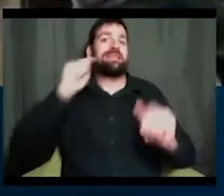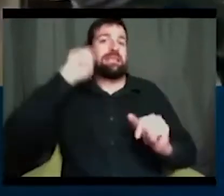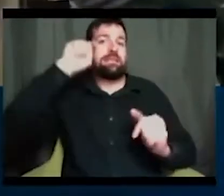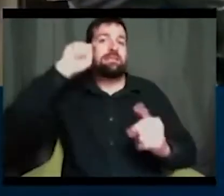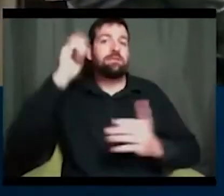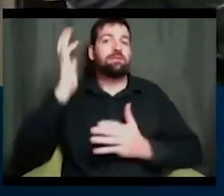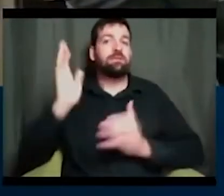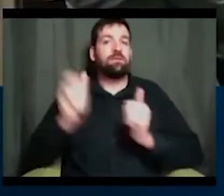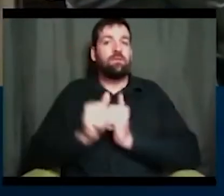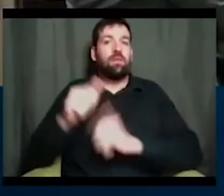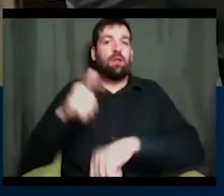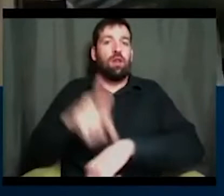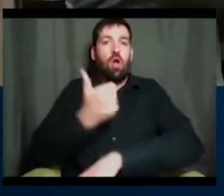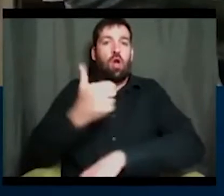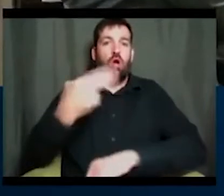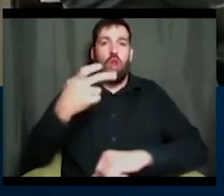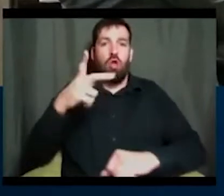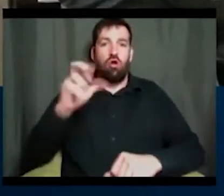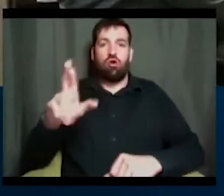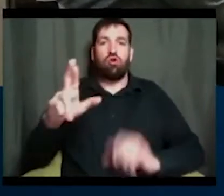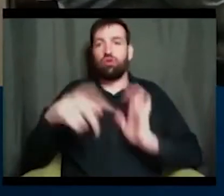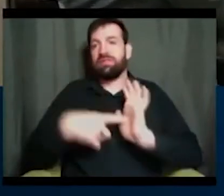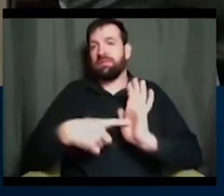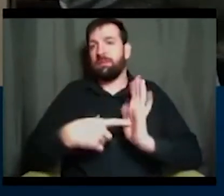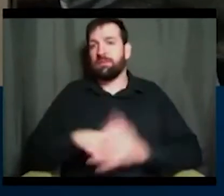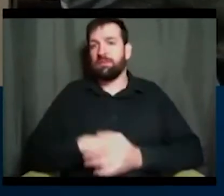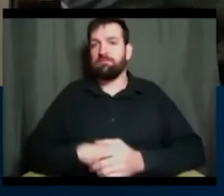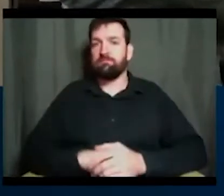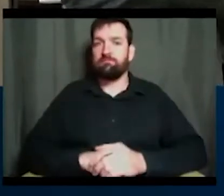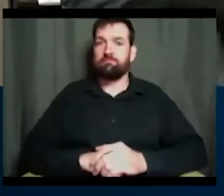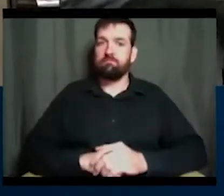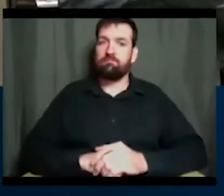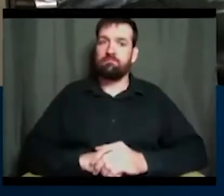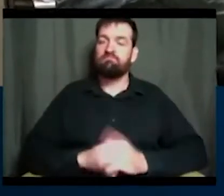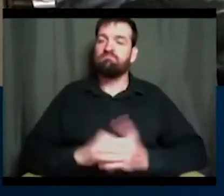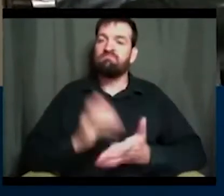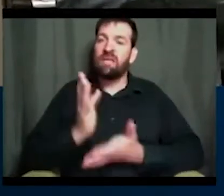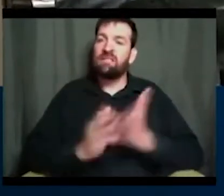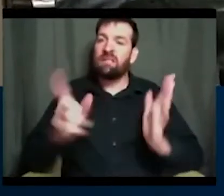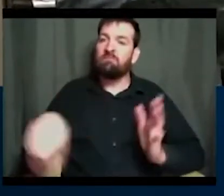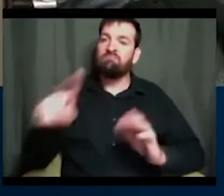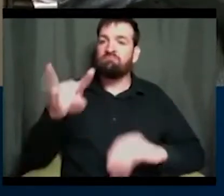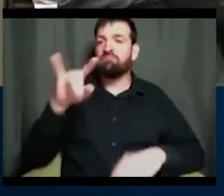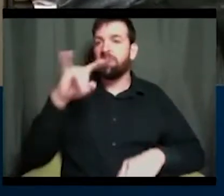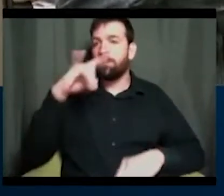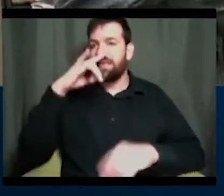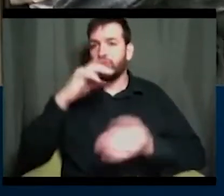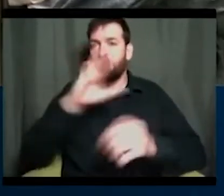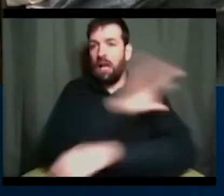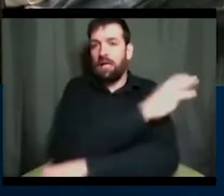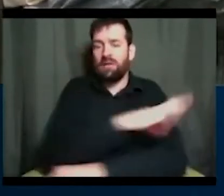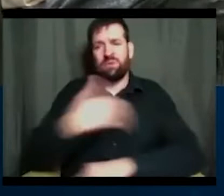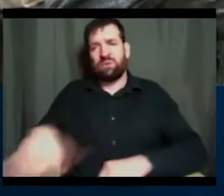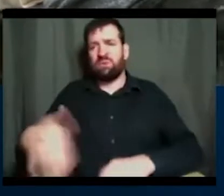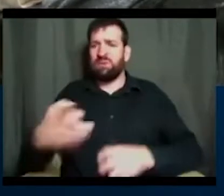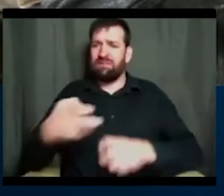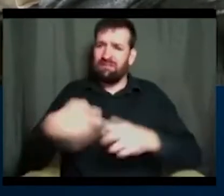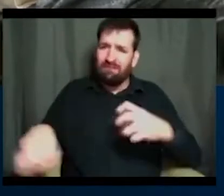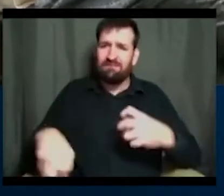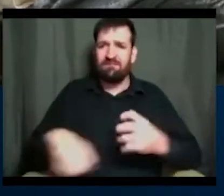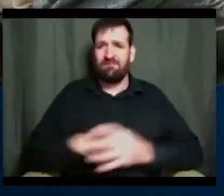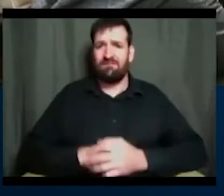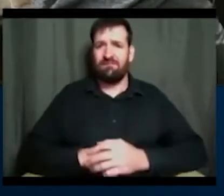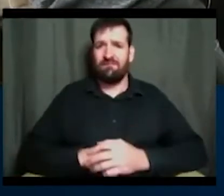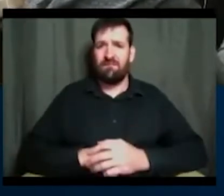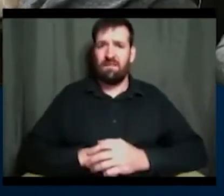symptoms. And so we've been seeing some of those kids in the pediatric clinic. And, you know, that's tough. I mean, these are kids who have, a lot of them have